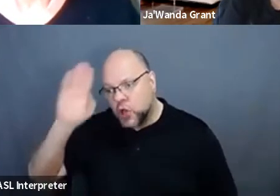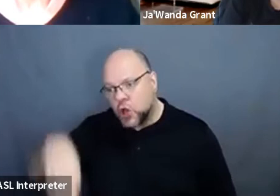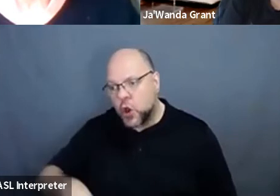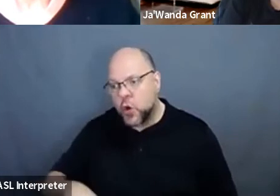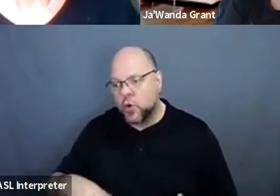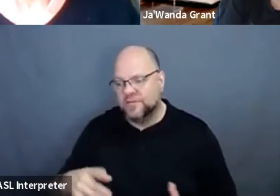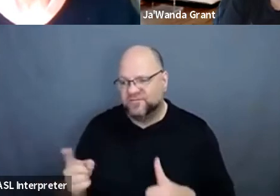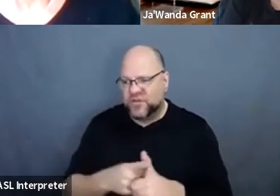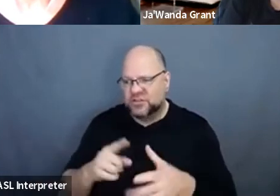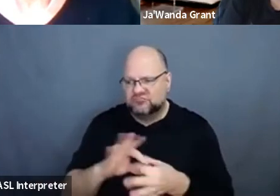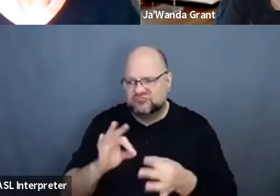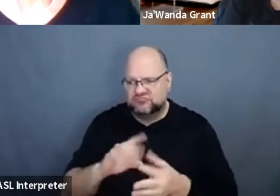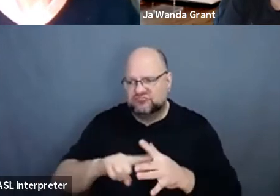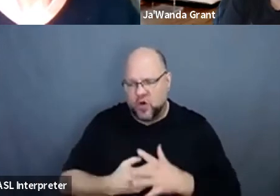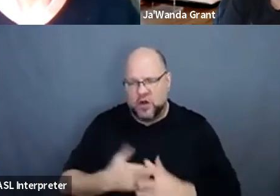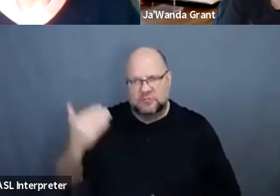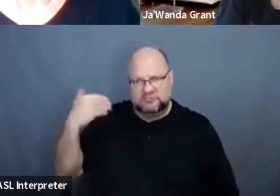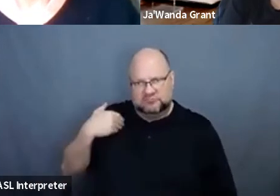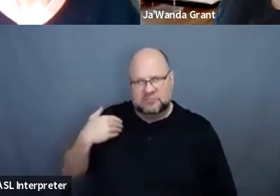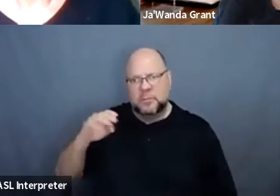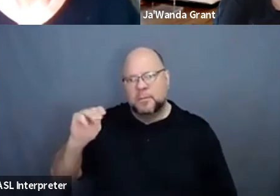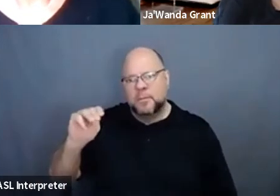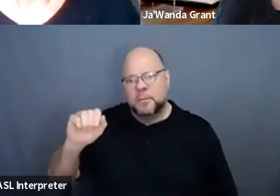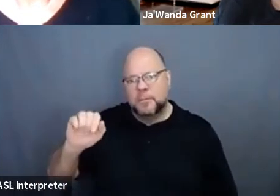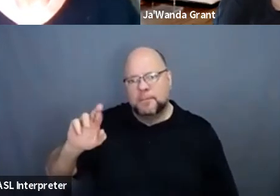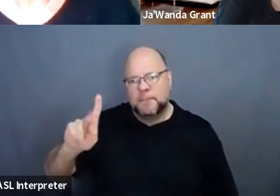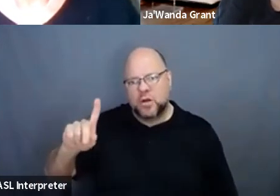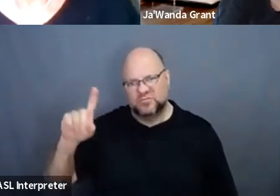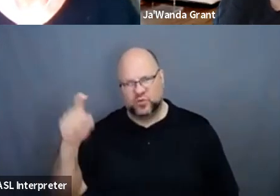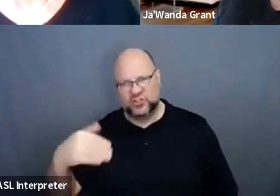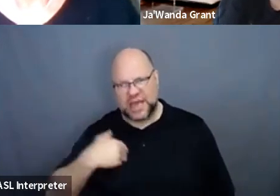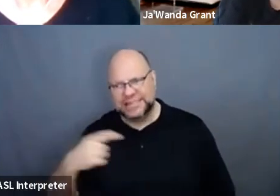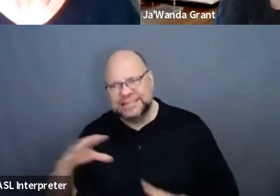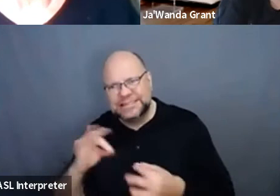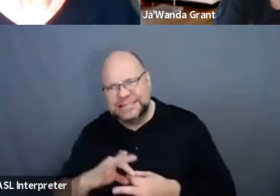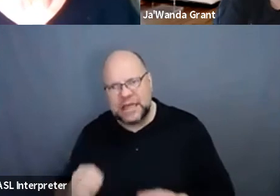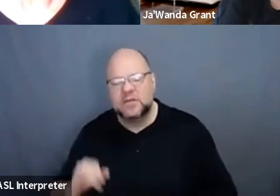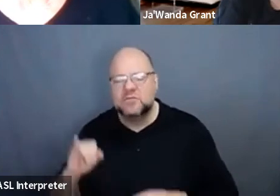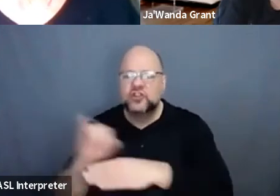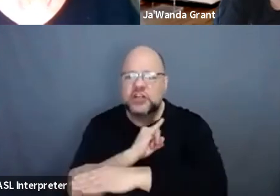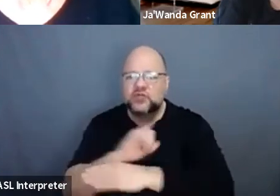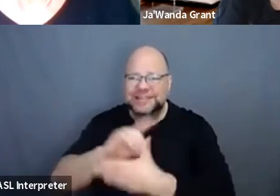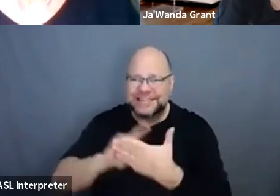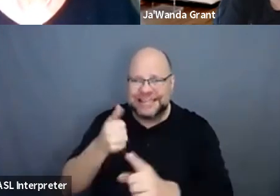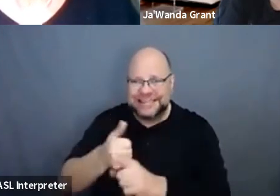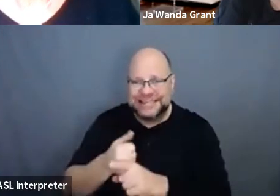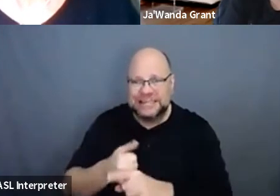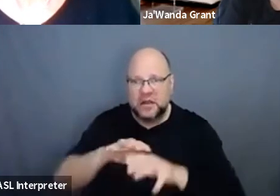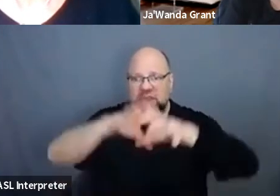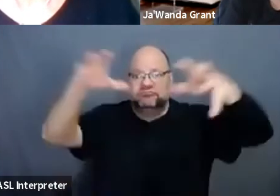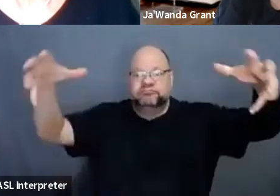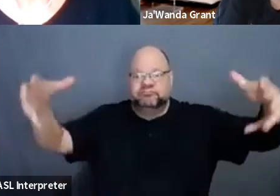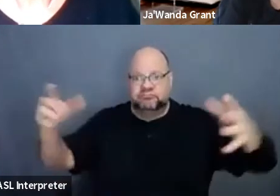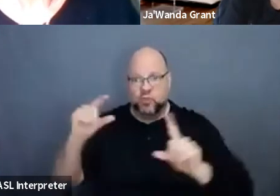first talking, Raja, Mark had a question. He said, is industrial design an umbrella term?